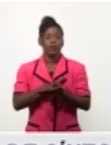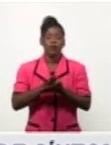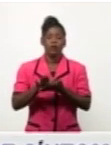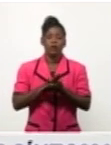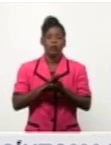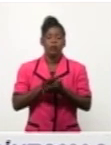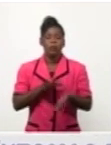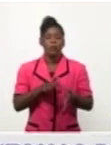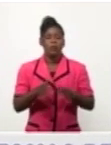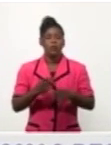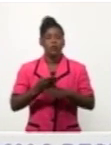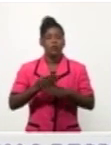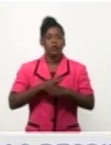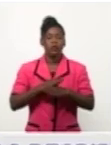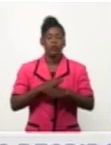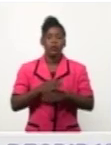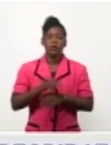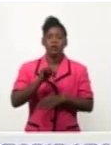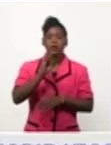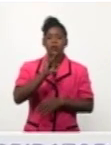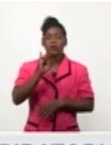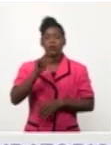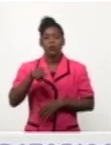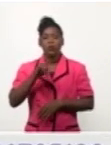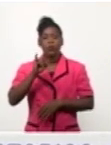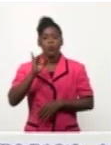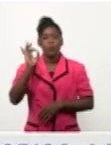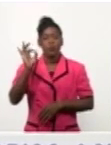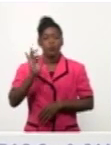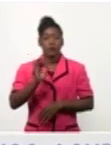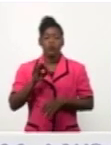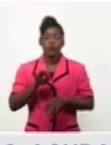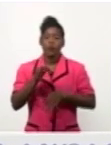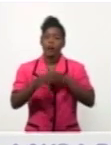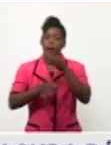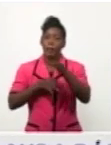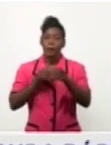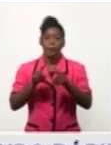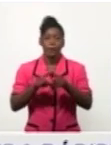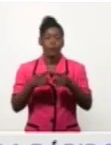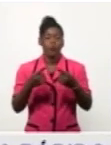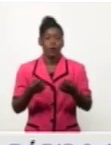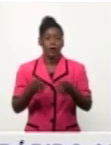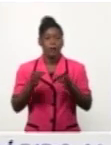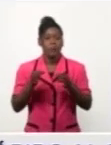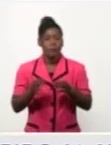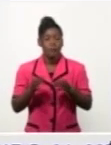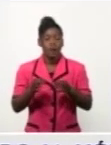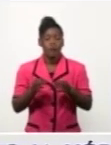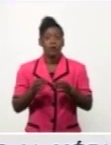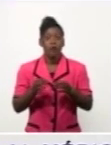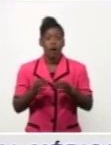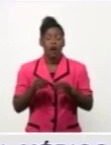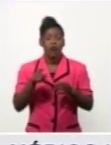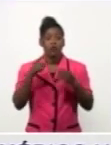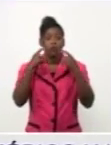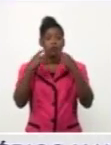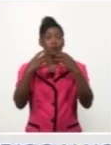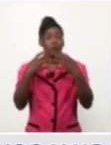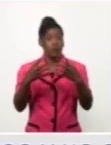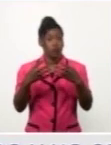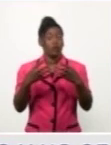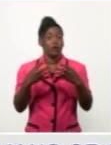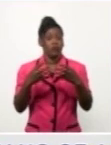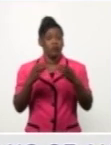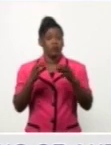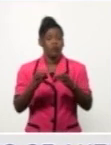127 have been asymptomatic, that is 77.9%. And I say this because today's